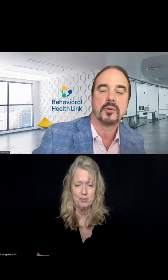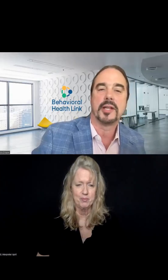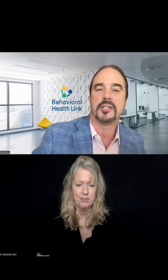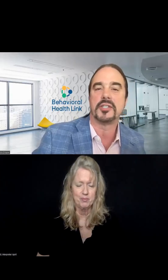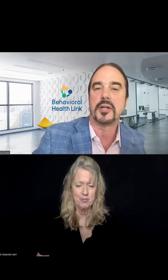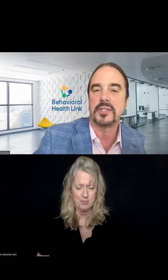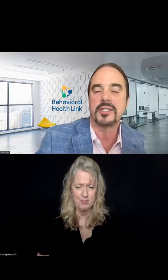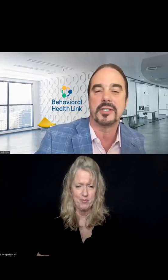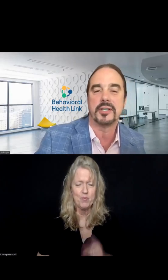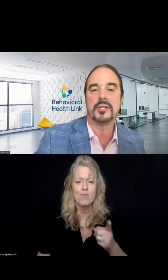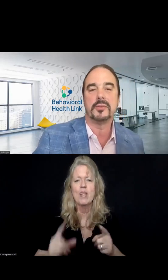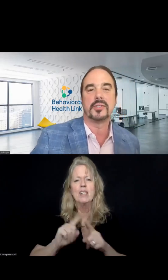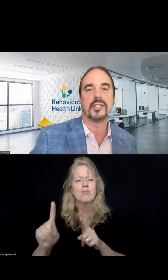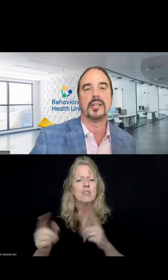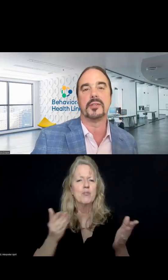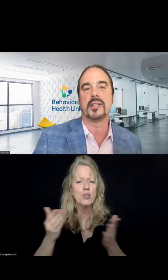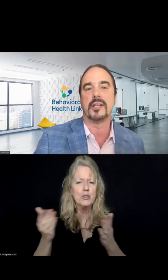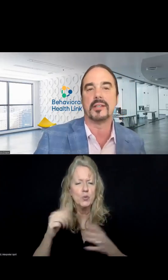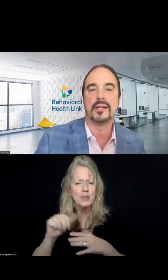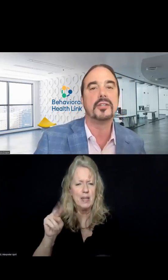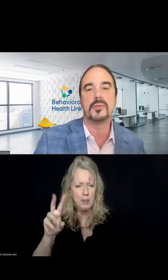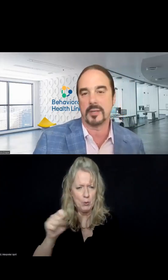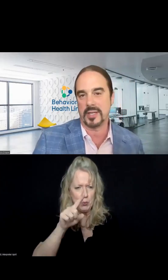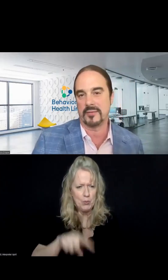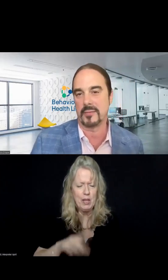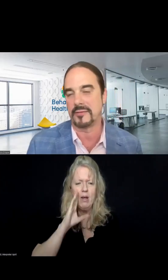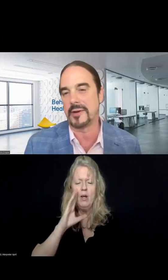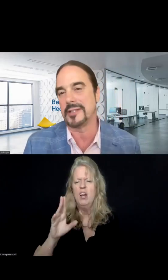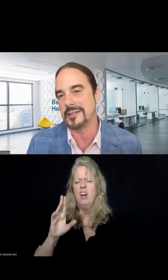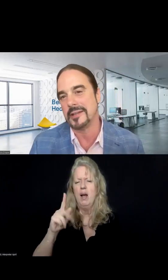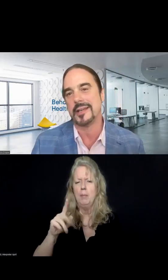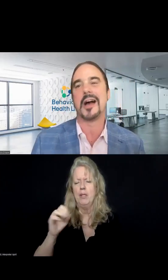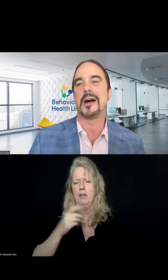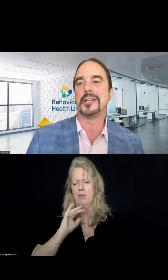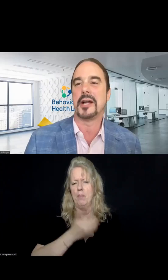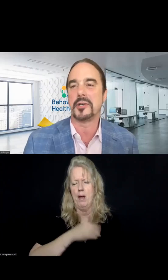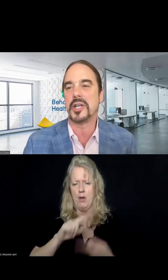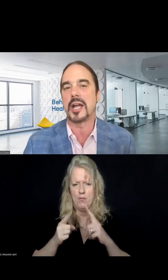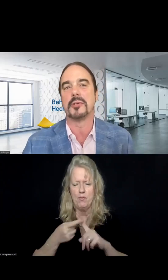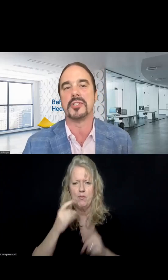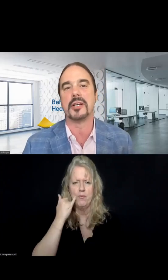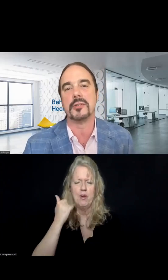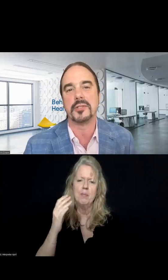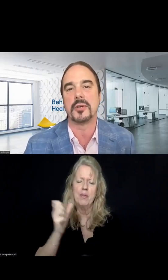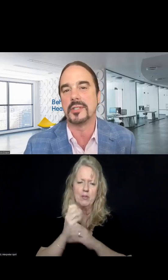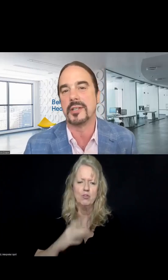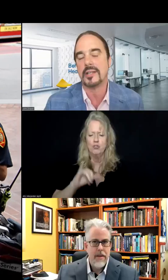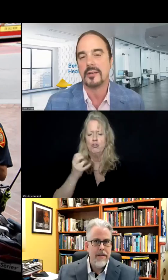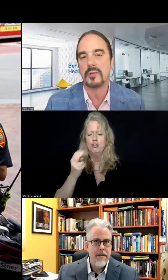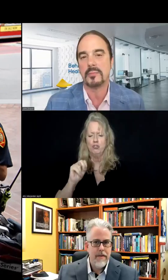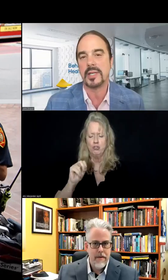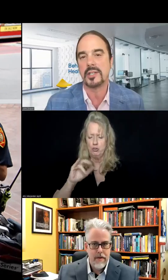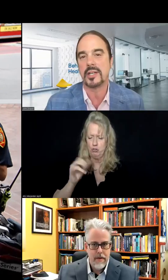We've got some crisis services in the news, and here's a news update from our friend and colleague, Dr. Jack Roselle, who